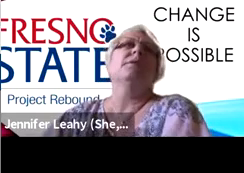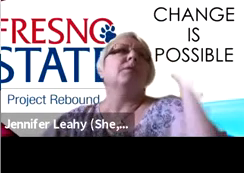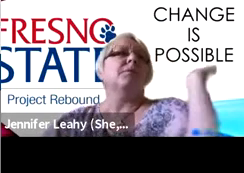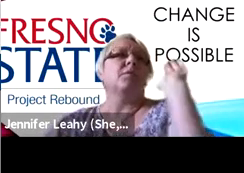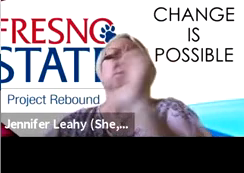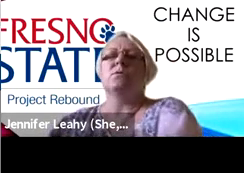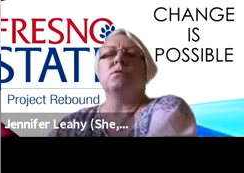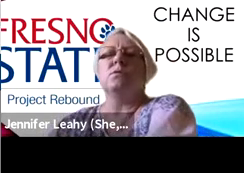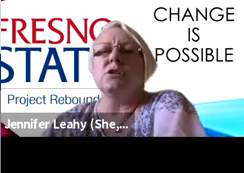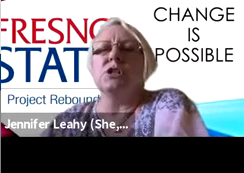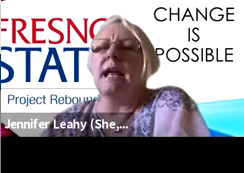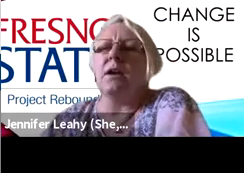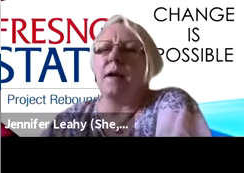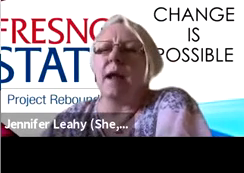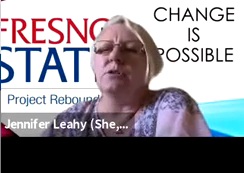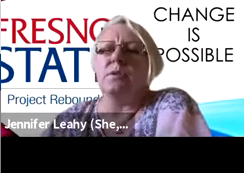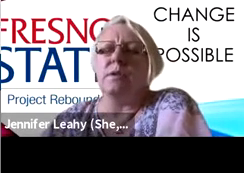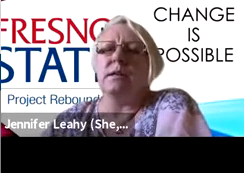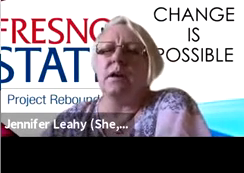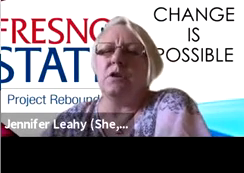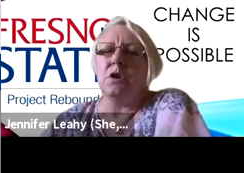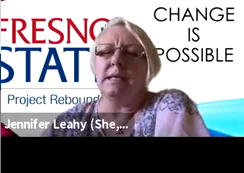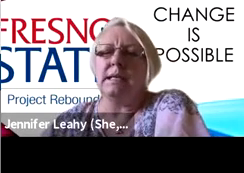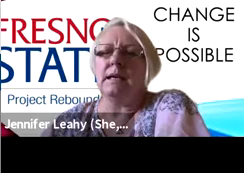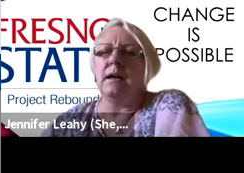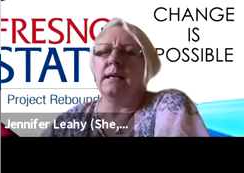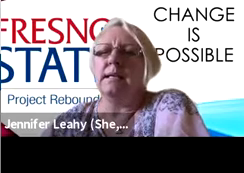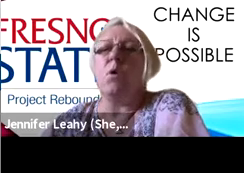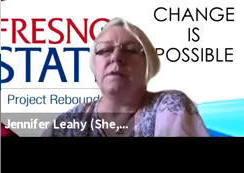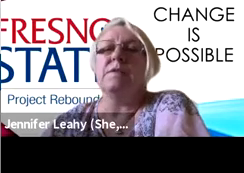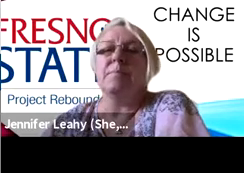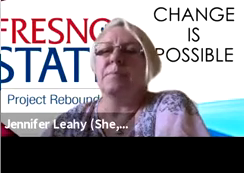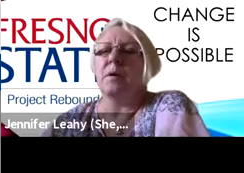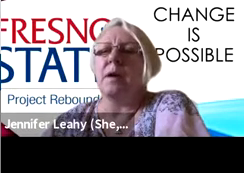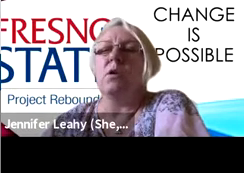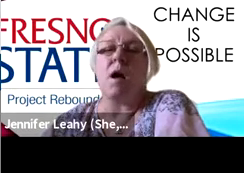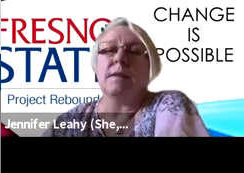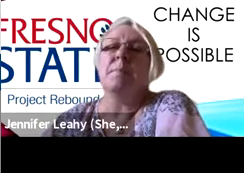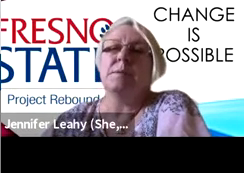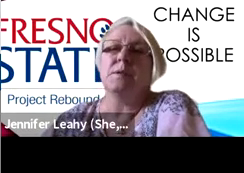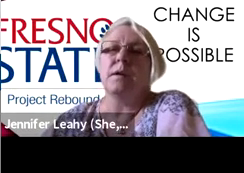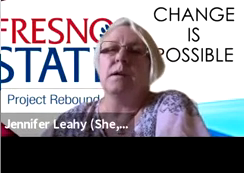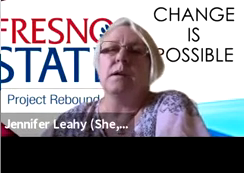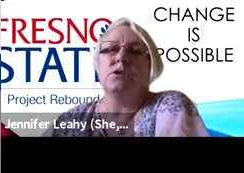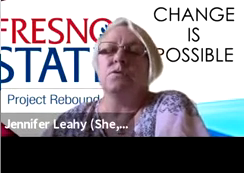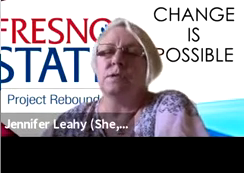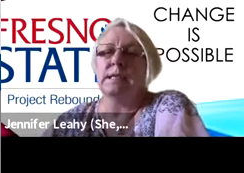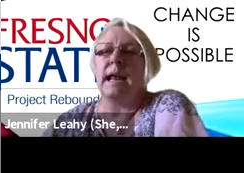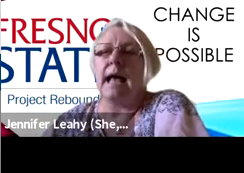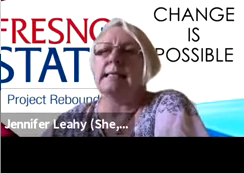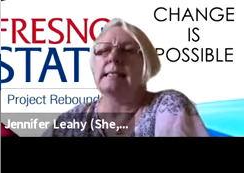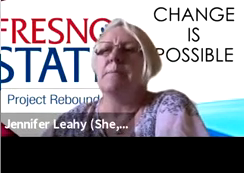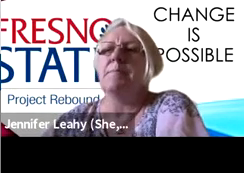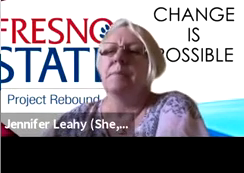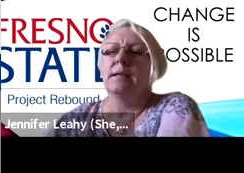of pharmaceuticals that are just hanging around, so that nobody gets a hold of them, all right, or lock them up so that juveniles